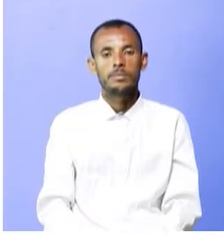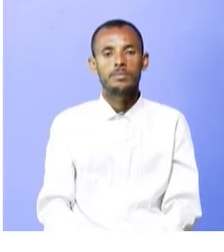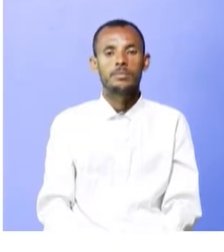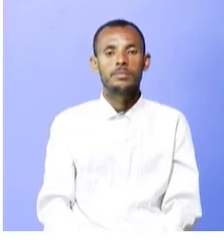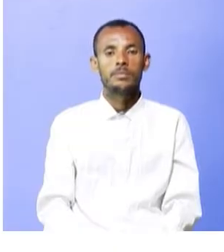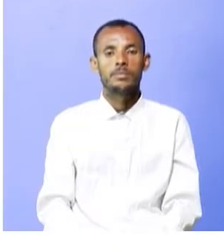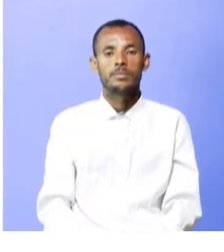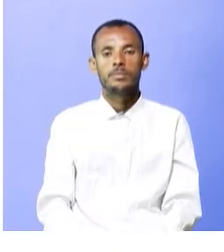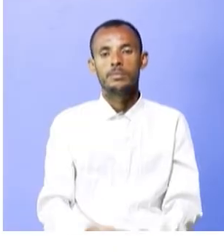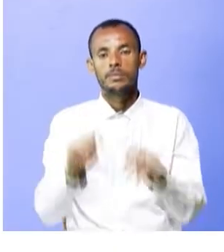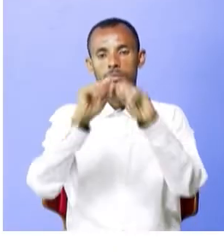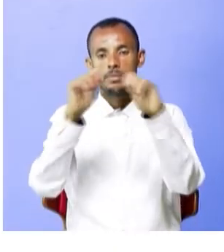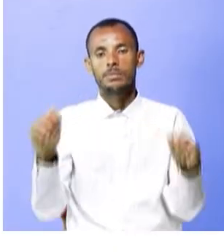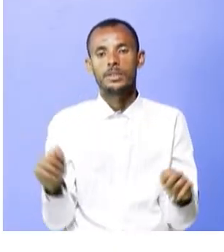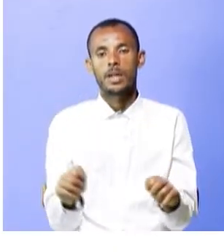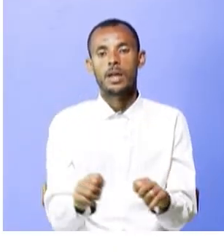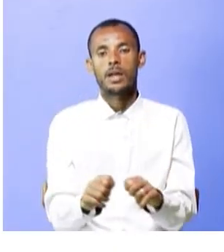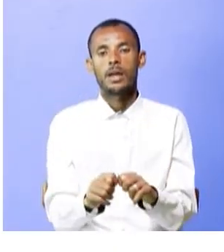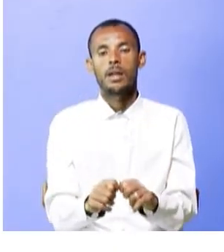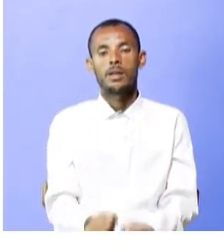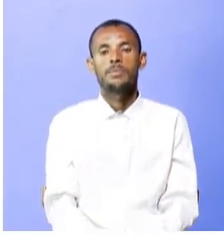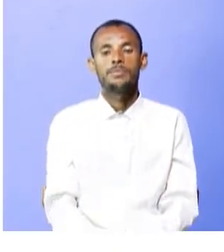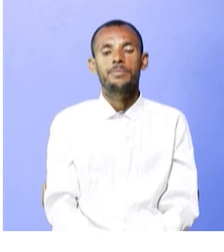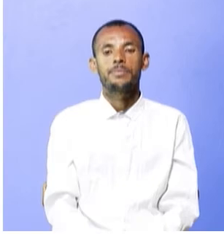So triangle, area of triangle,